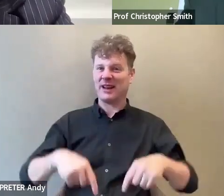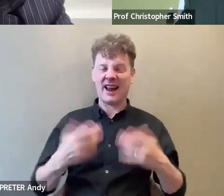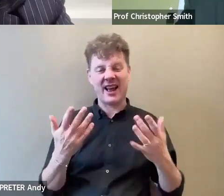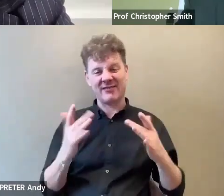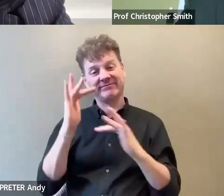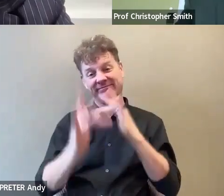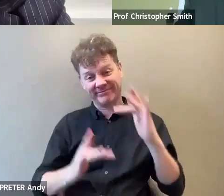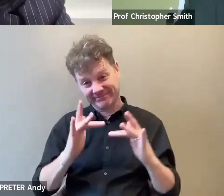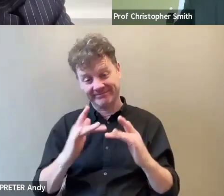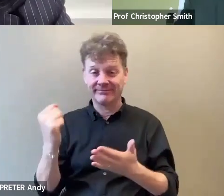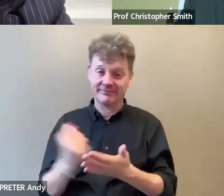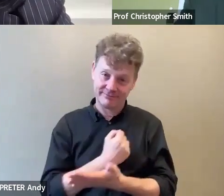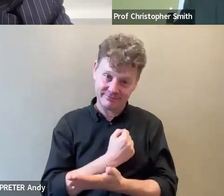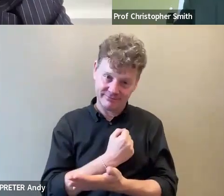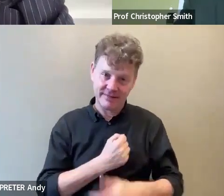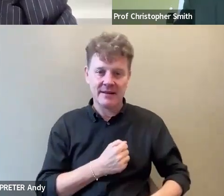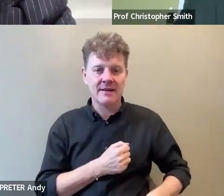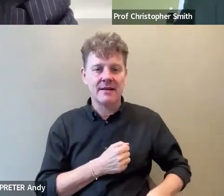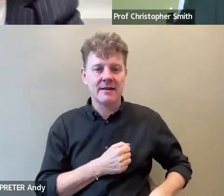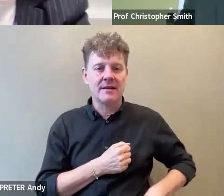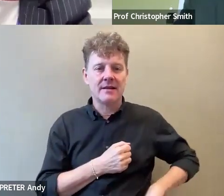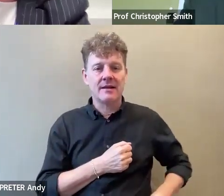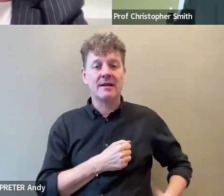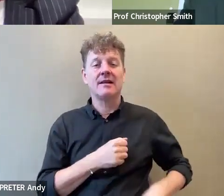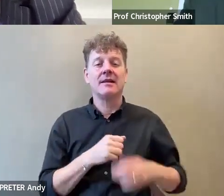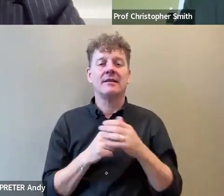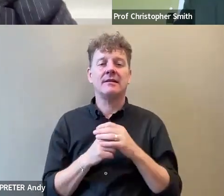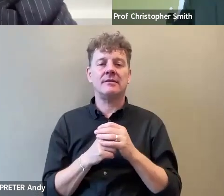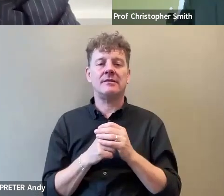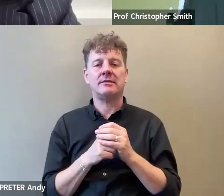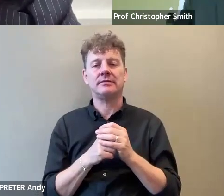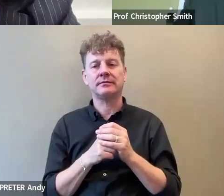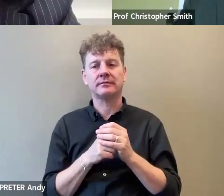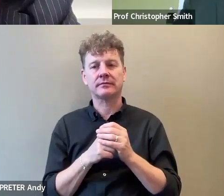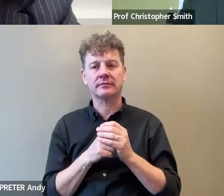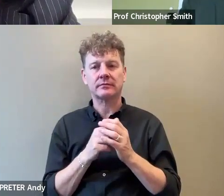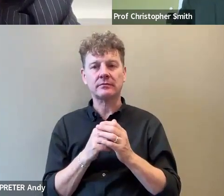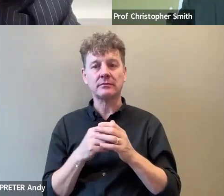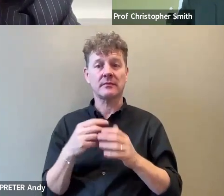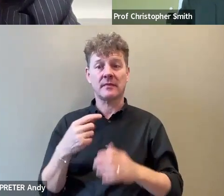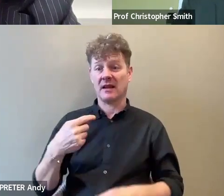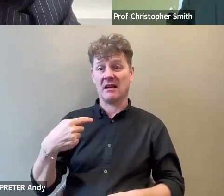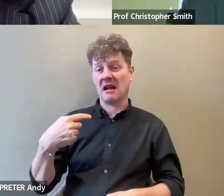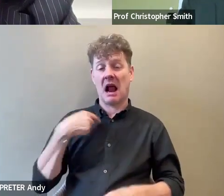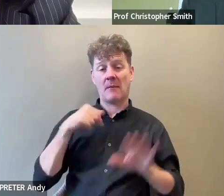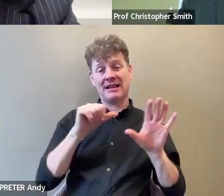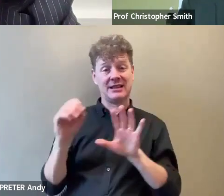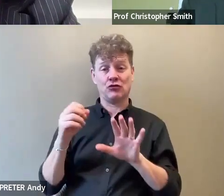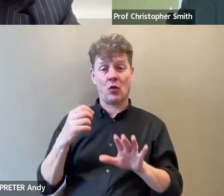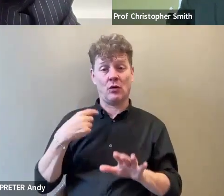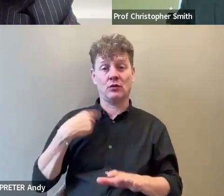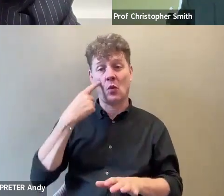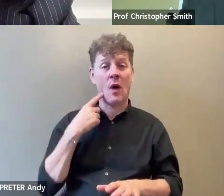virtually. If it's helpful to anyone, I'm a 6-year-old white man and I'm